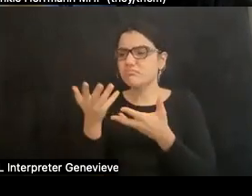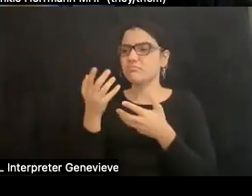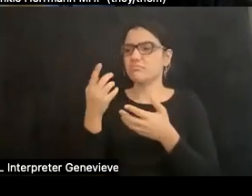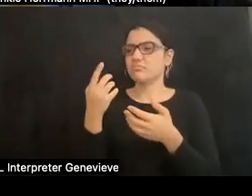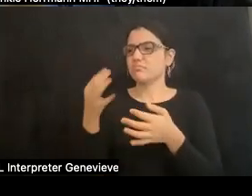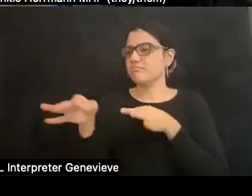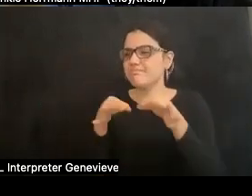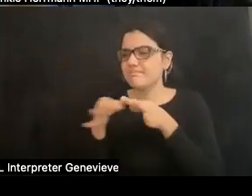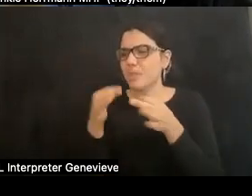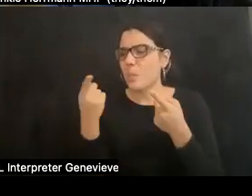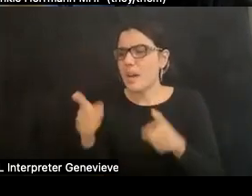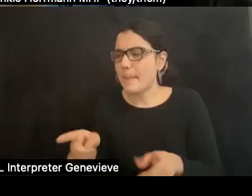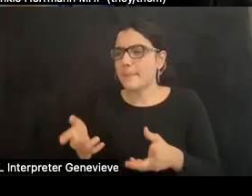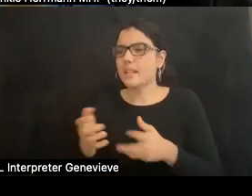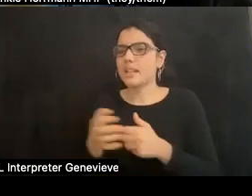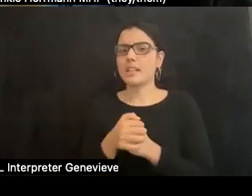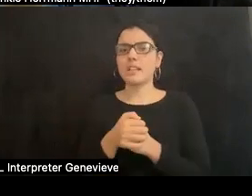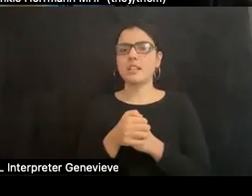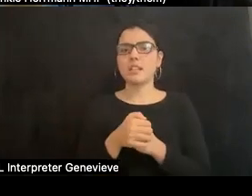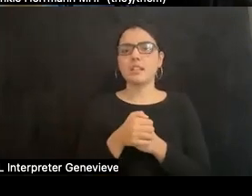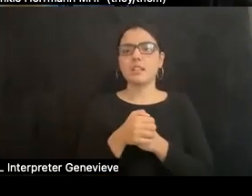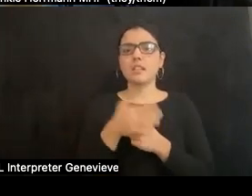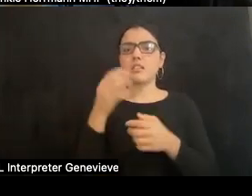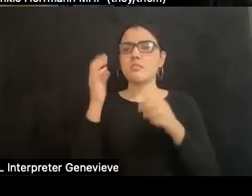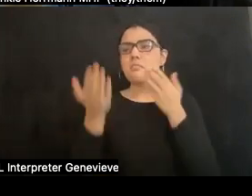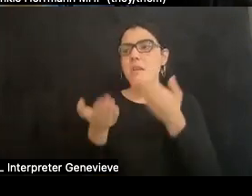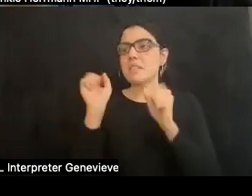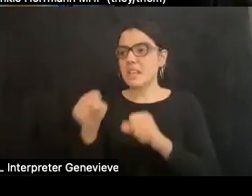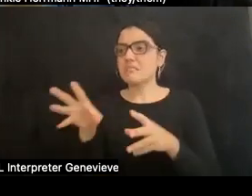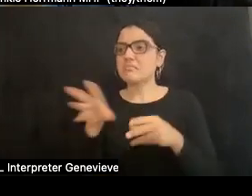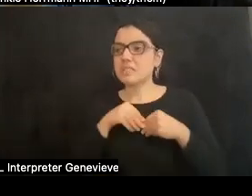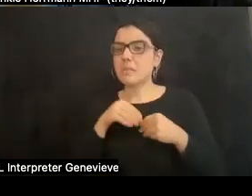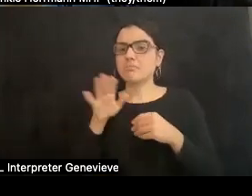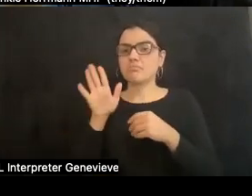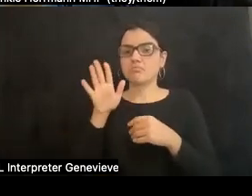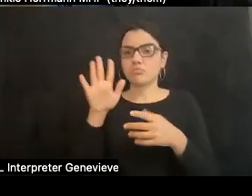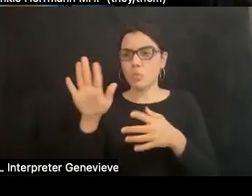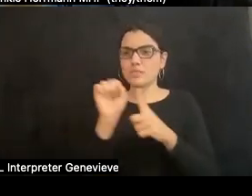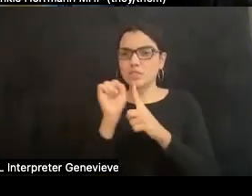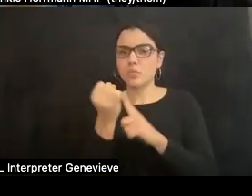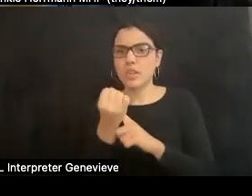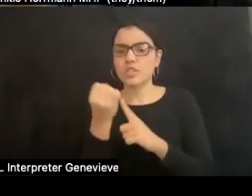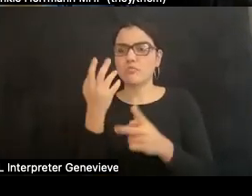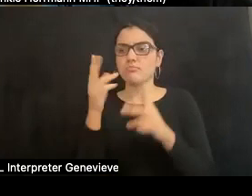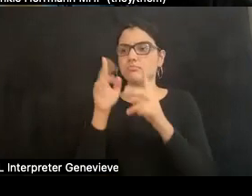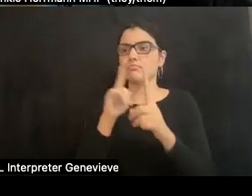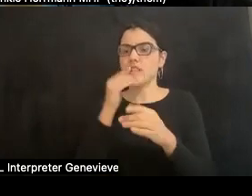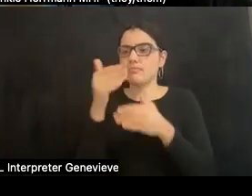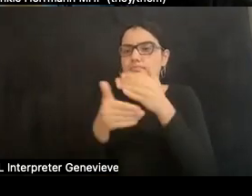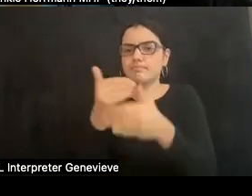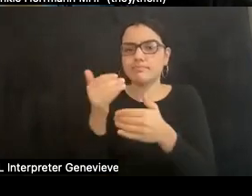on. If we think we might be able to take your case, we'll do an intake with you and kind of proceed to next steps from